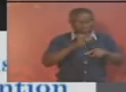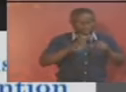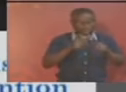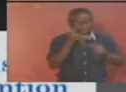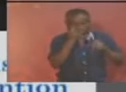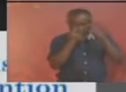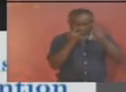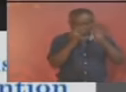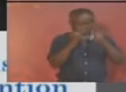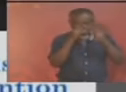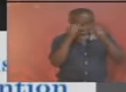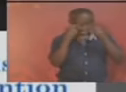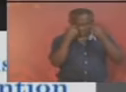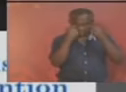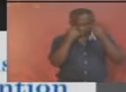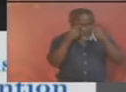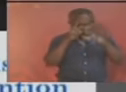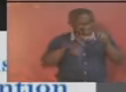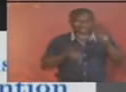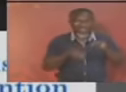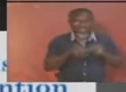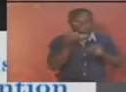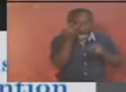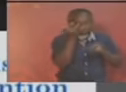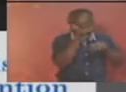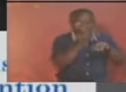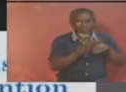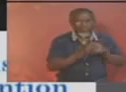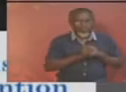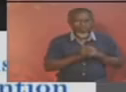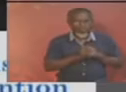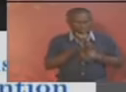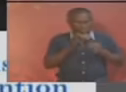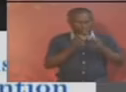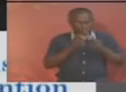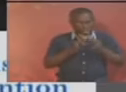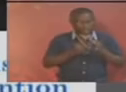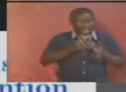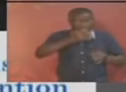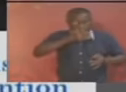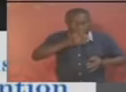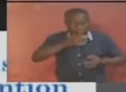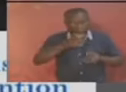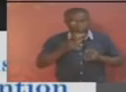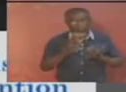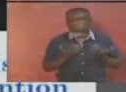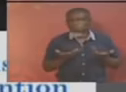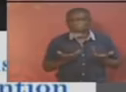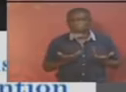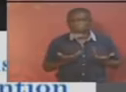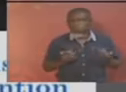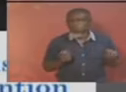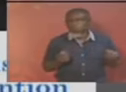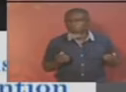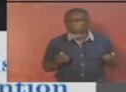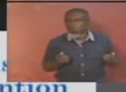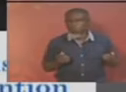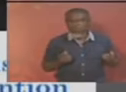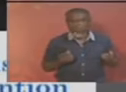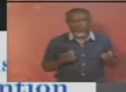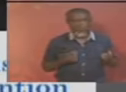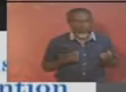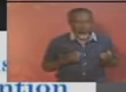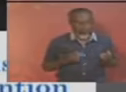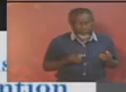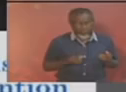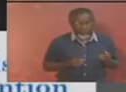terms of a protection for you. If you do have to cough and sneeze, we ask you to, if you don't have a disposable napkin, cough